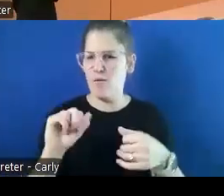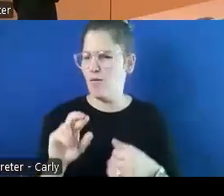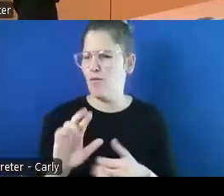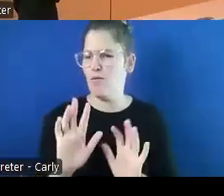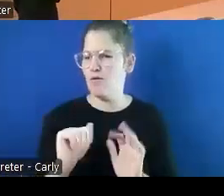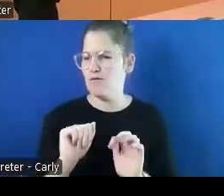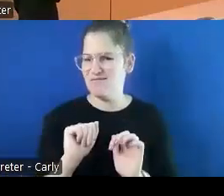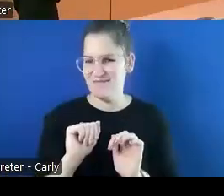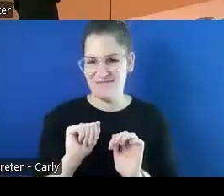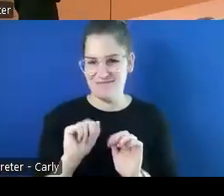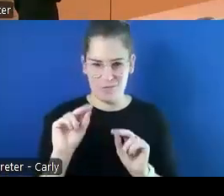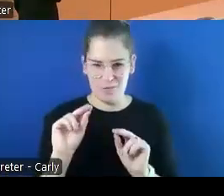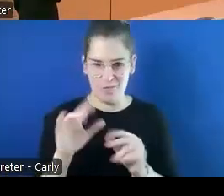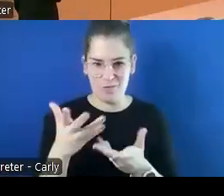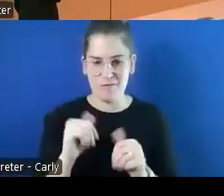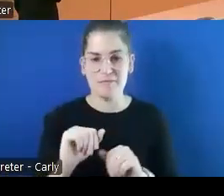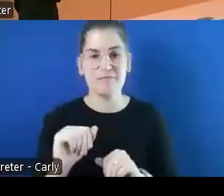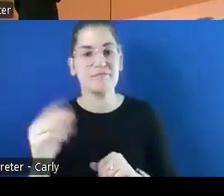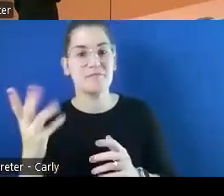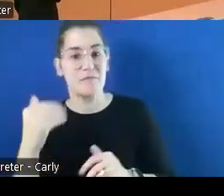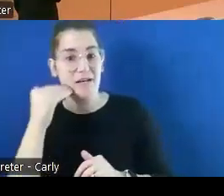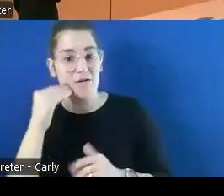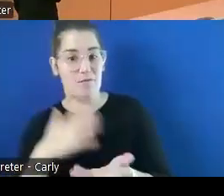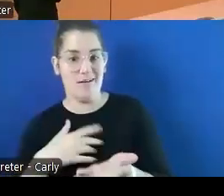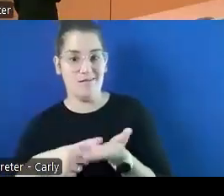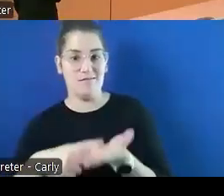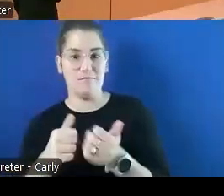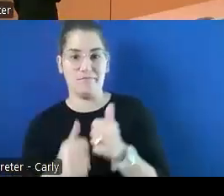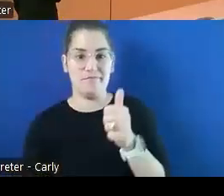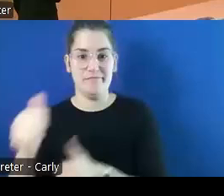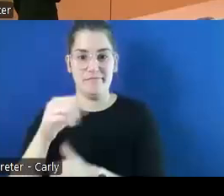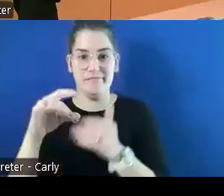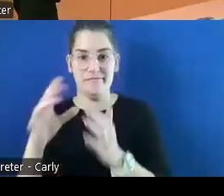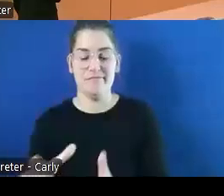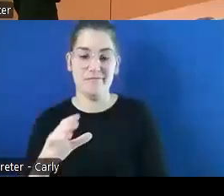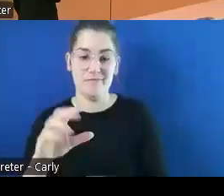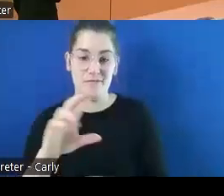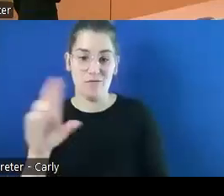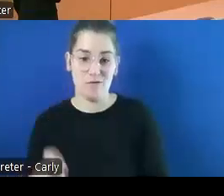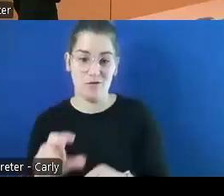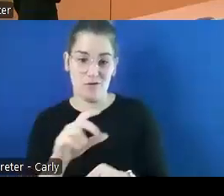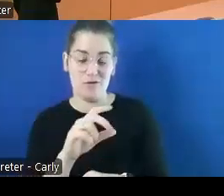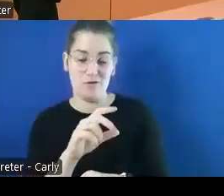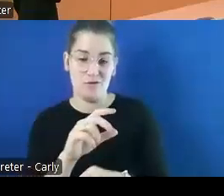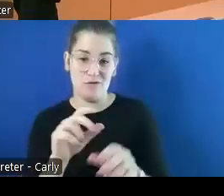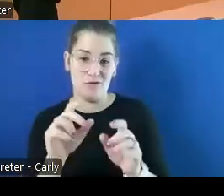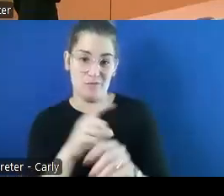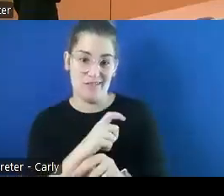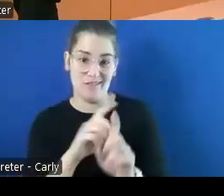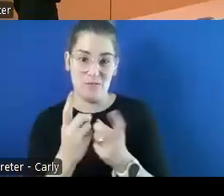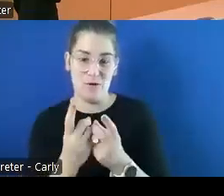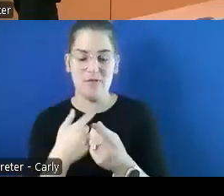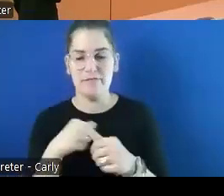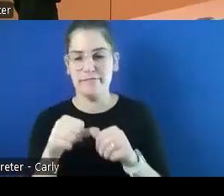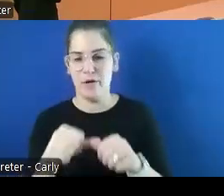you know? So what I do know is, in my discussion with the senior leaders of the Rochester Police Department, it is an effort that is ongoing. And